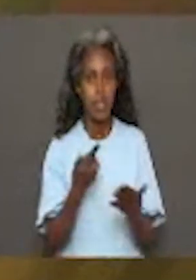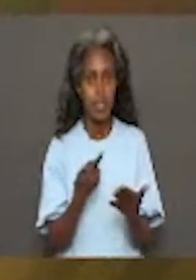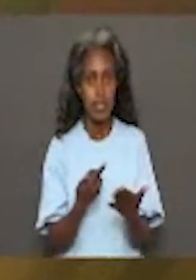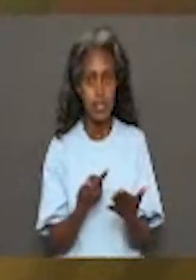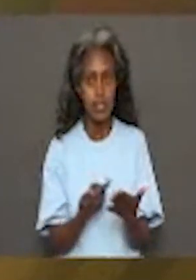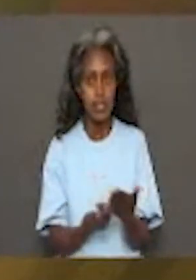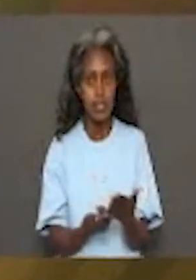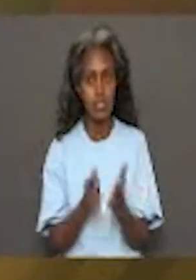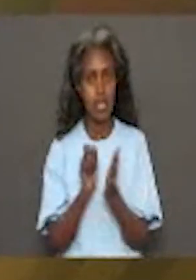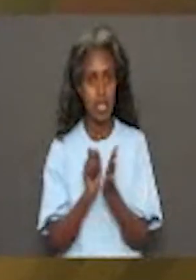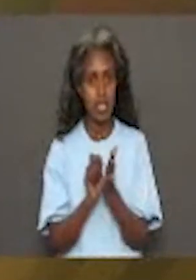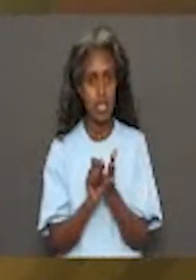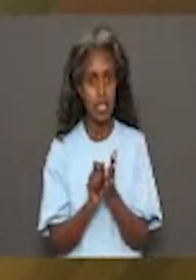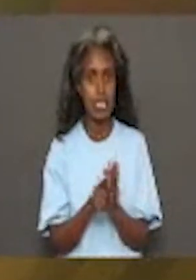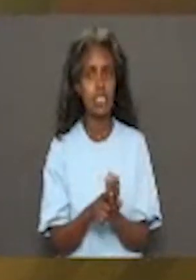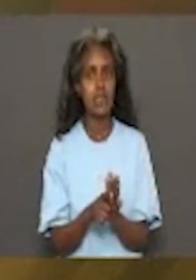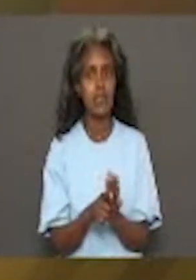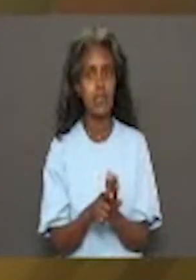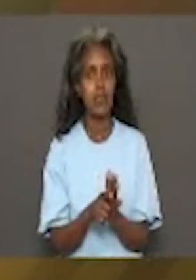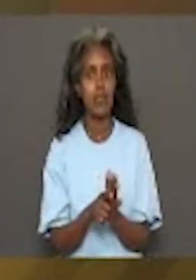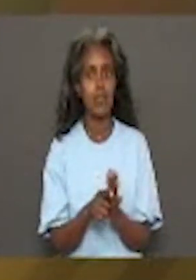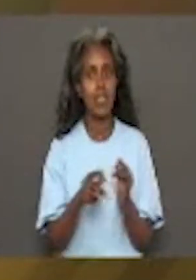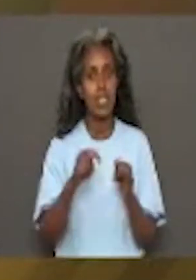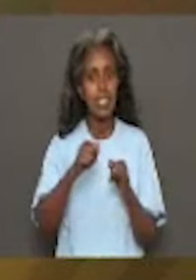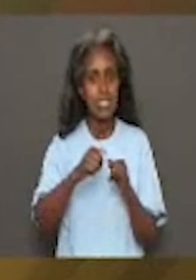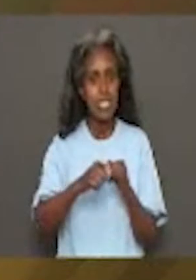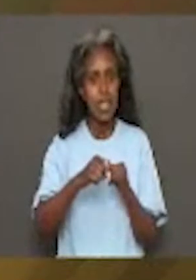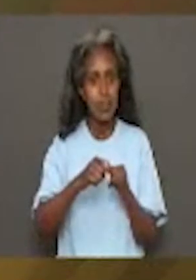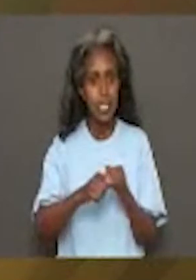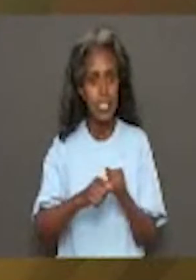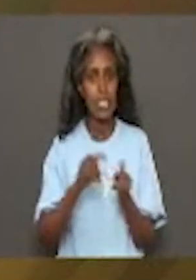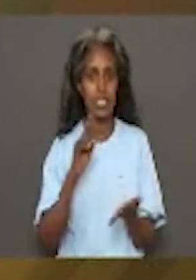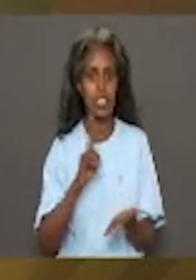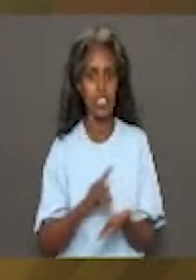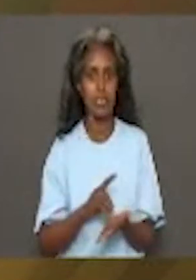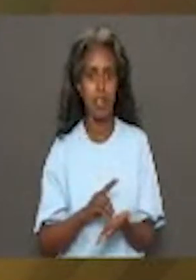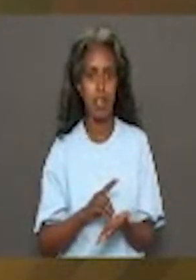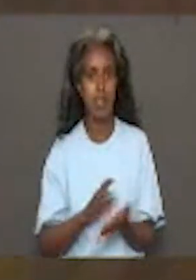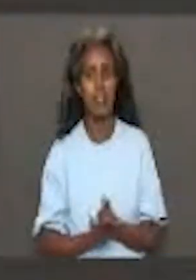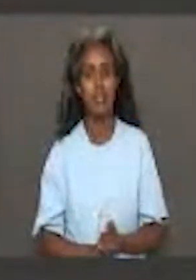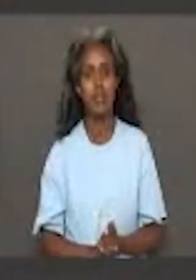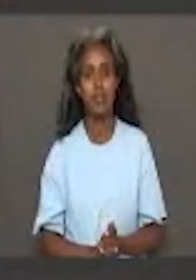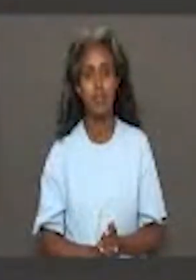This is an example of a terminating decimal